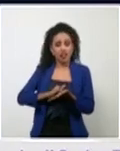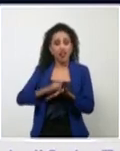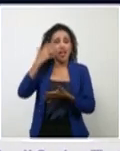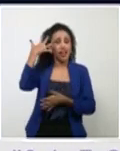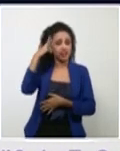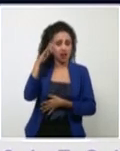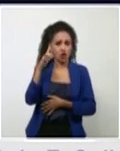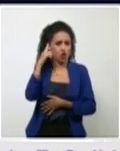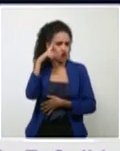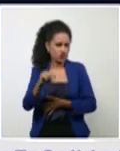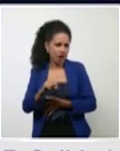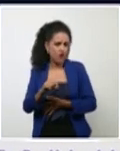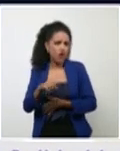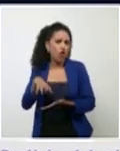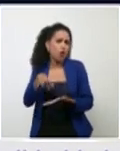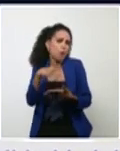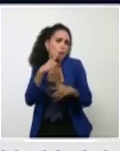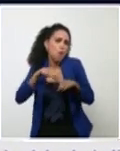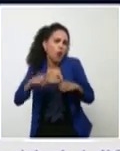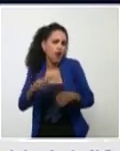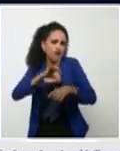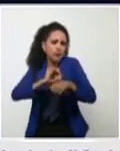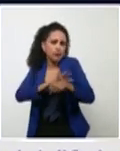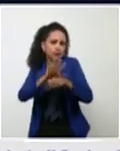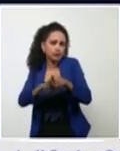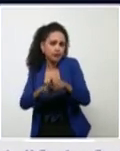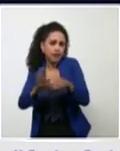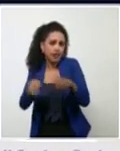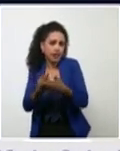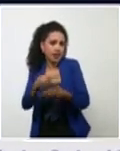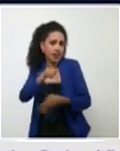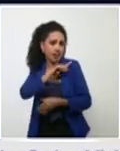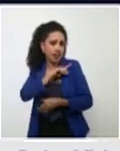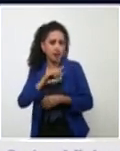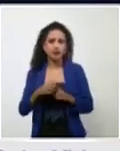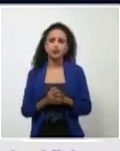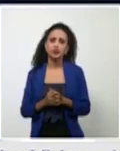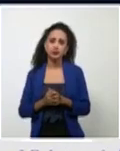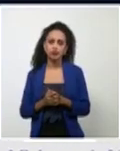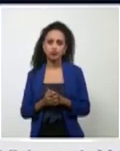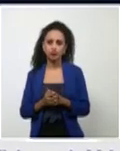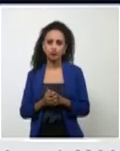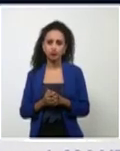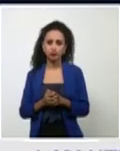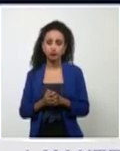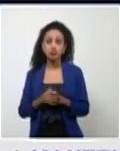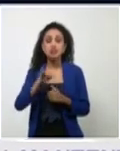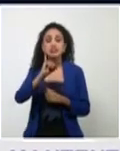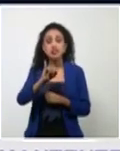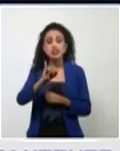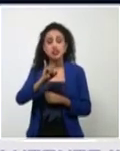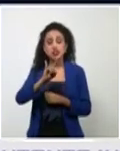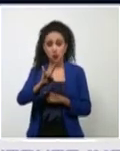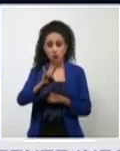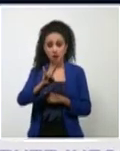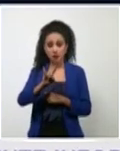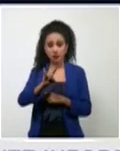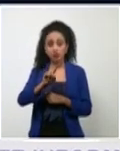Yesterday, the source of infection for all patients was not specified. However, in all the epidemic, there are 69